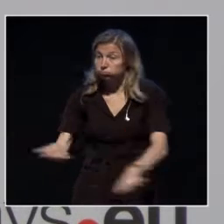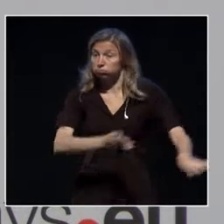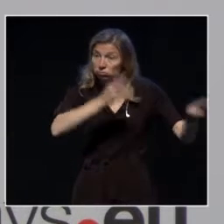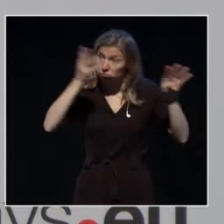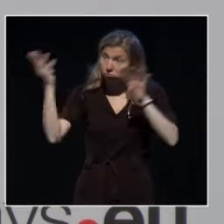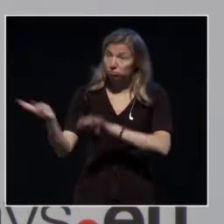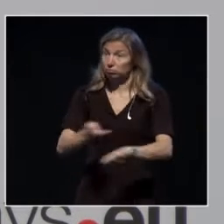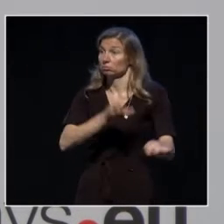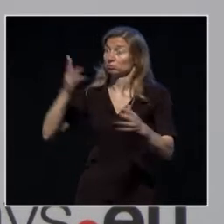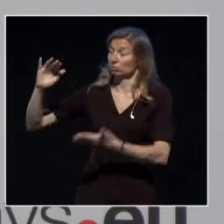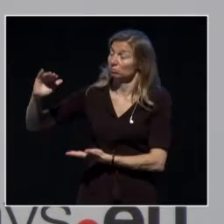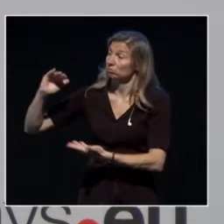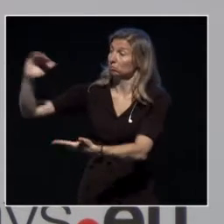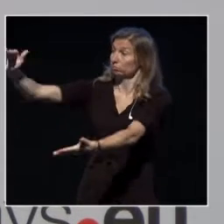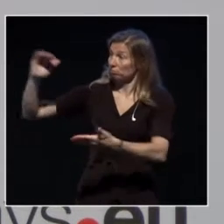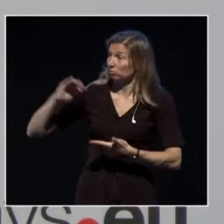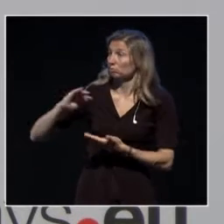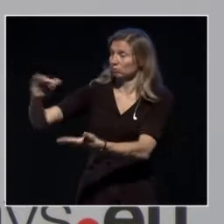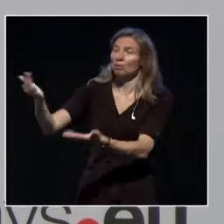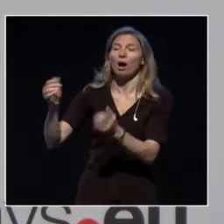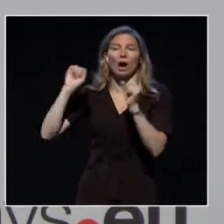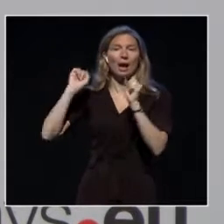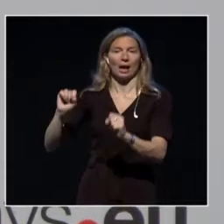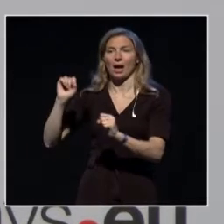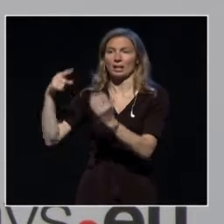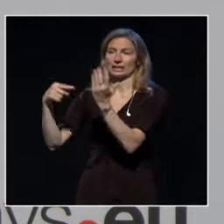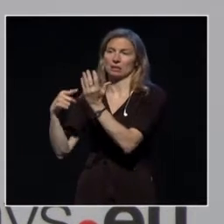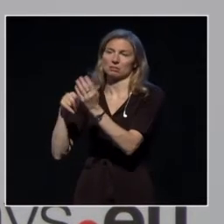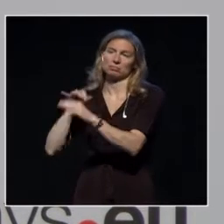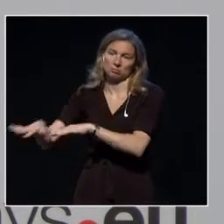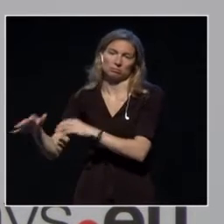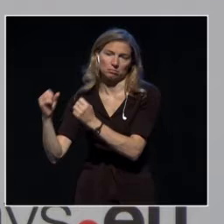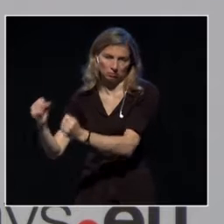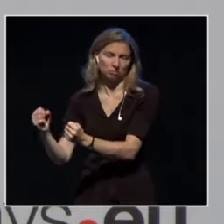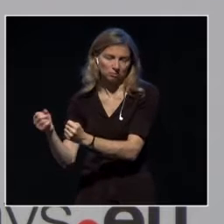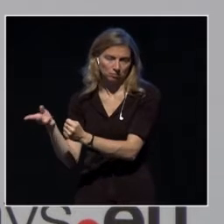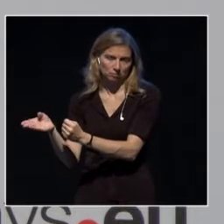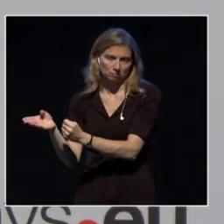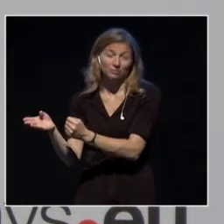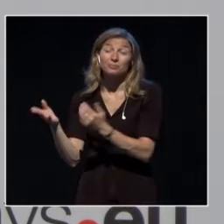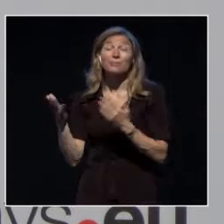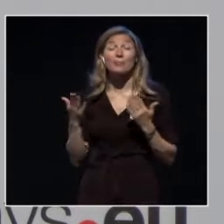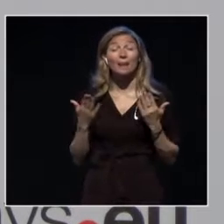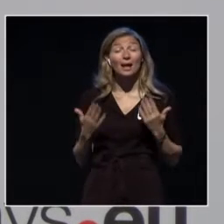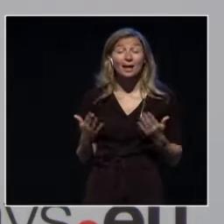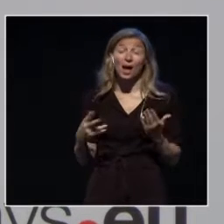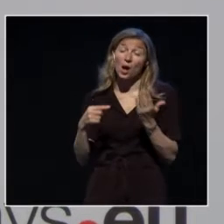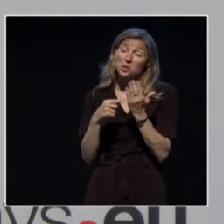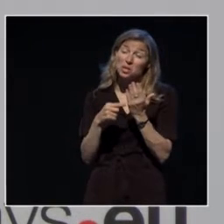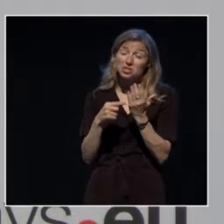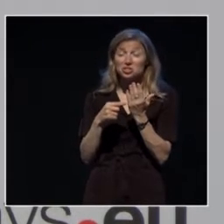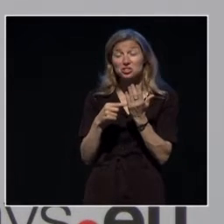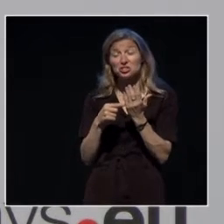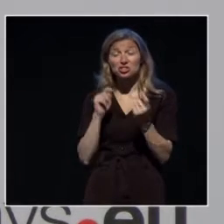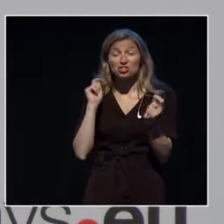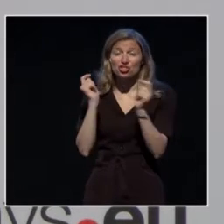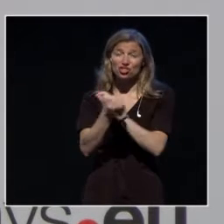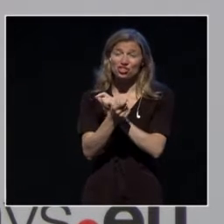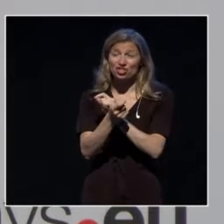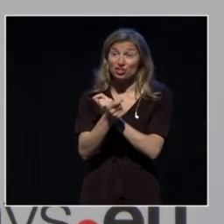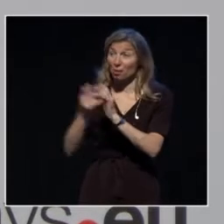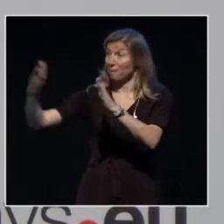of scale at a technological level. Probably our technological change now is working in the other